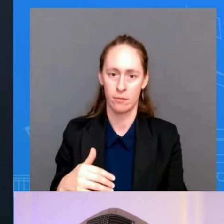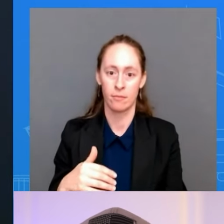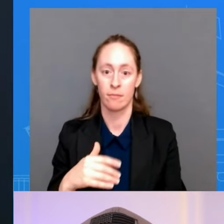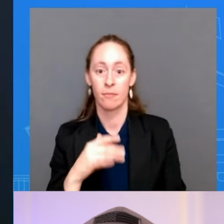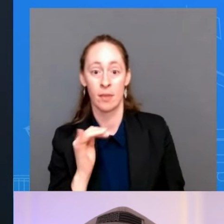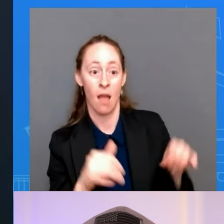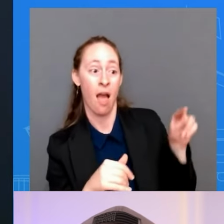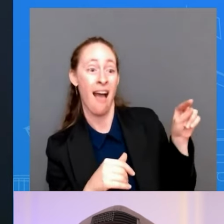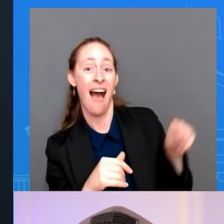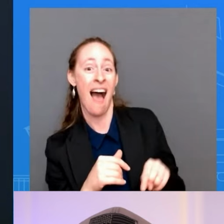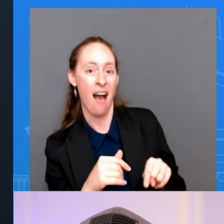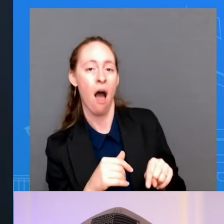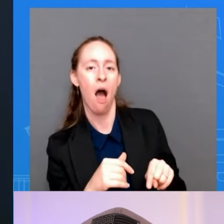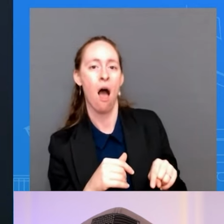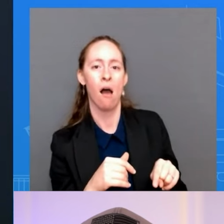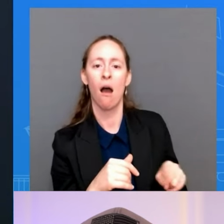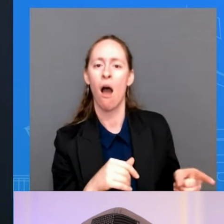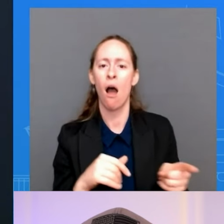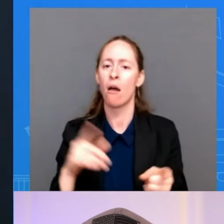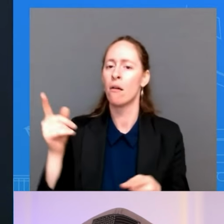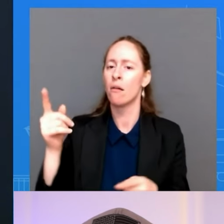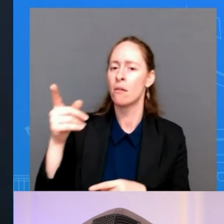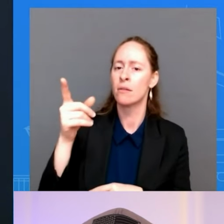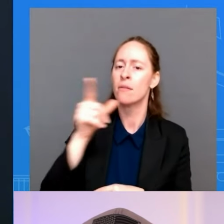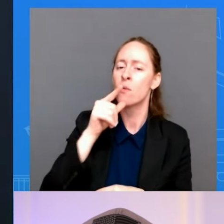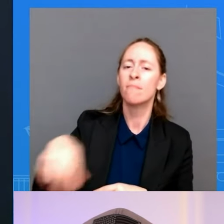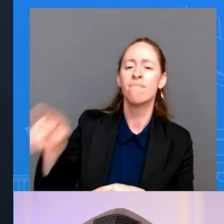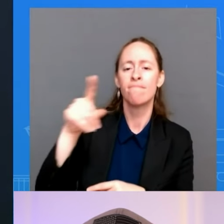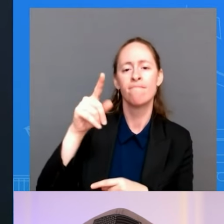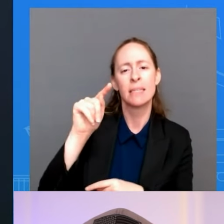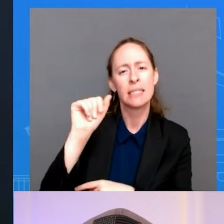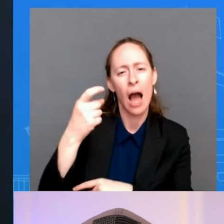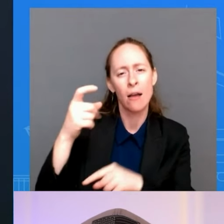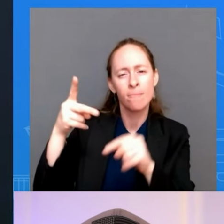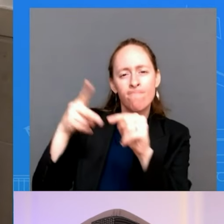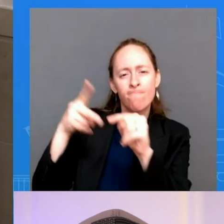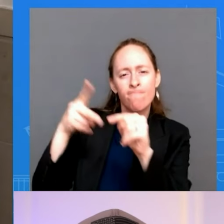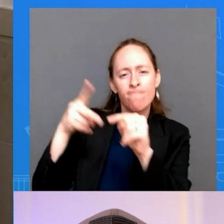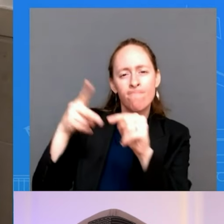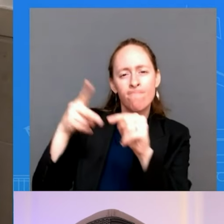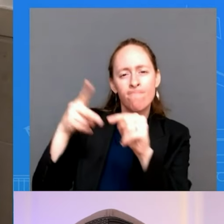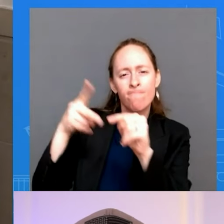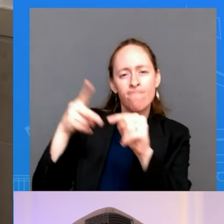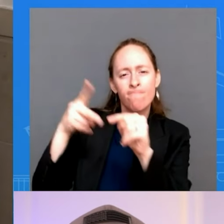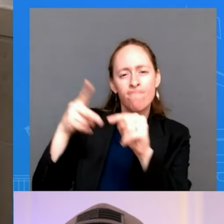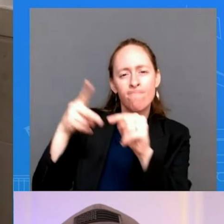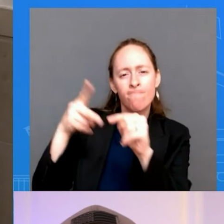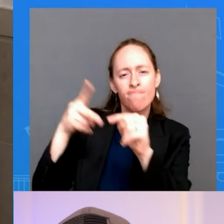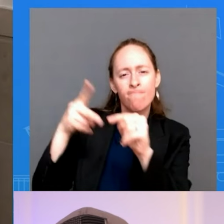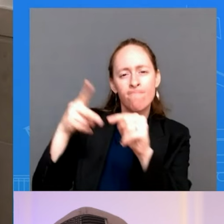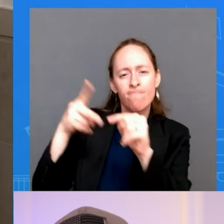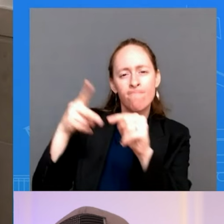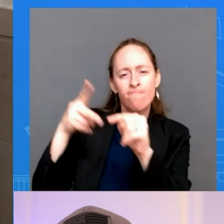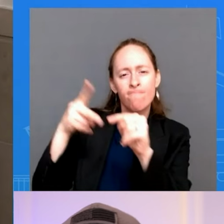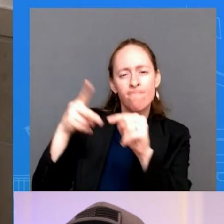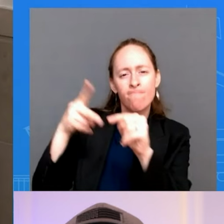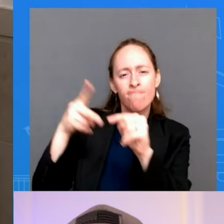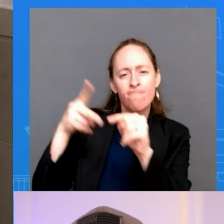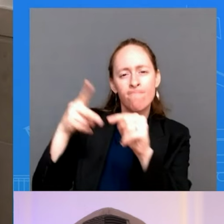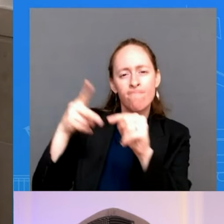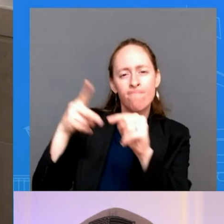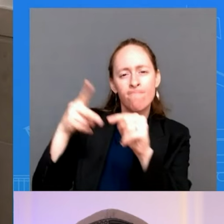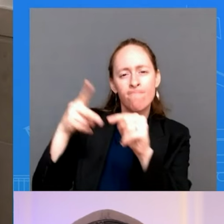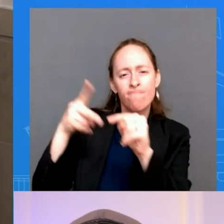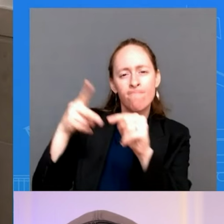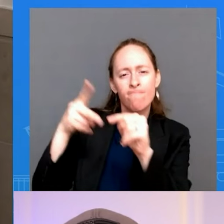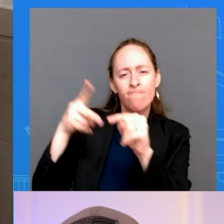cuts and drug savings, prescription drug savings to be specific. Jeez, she struggled to get that out. I guarantee you she doesn't know what the